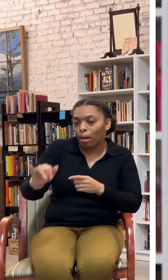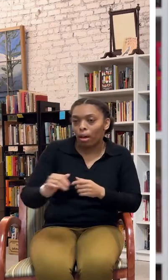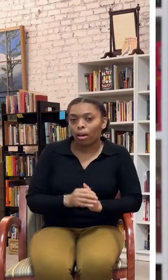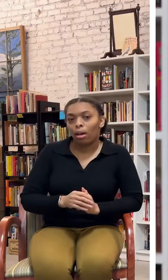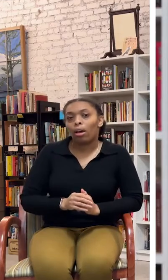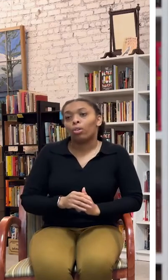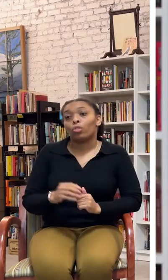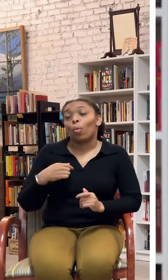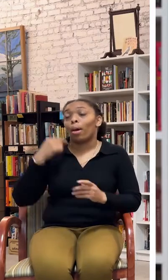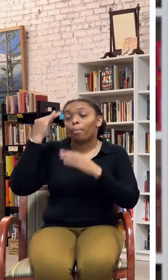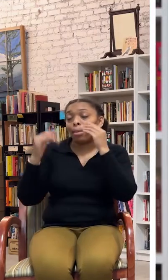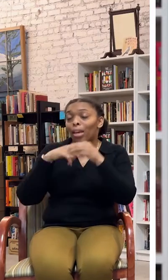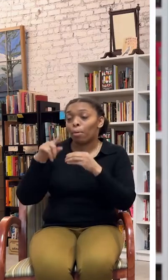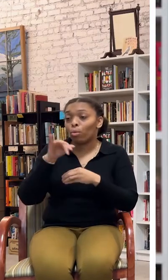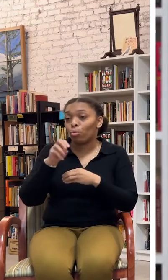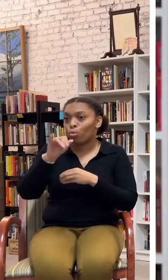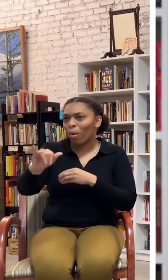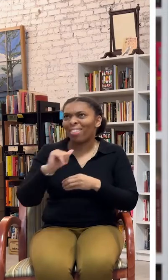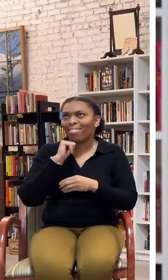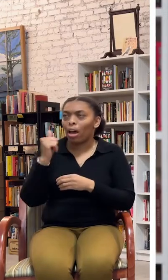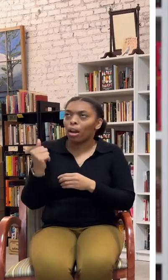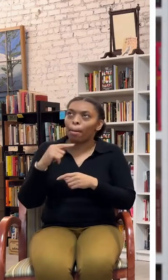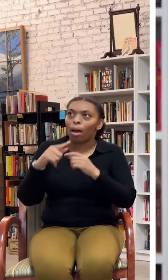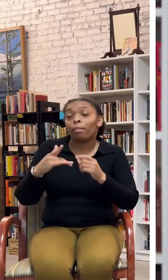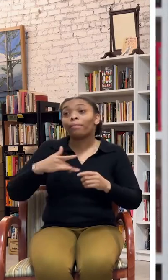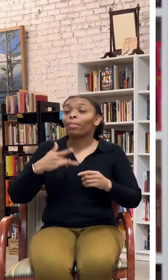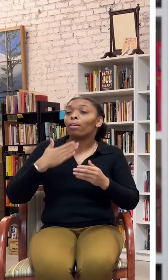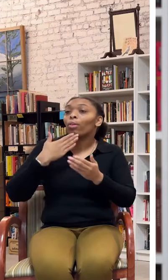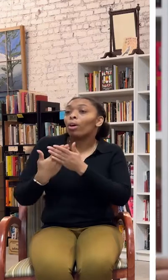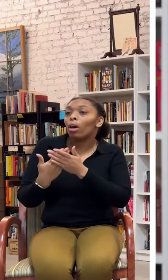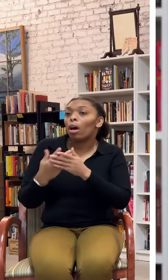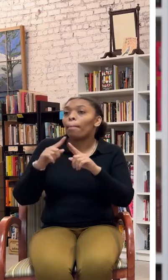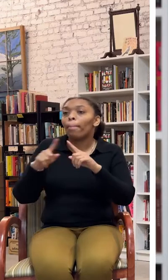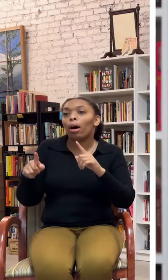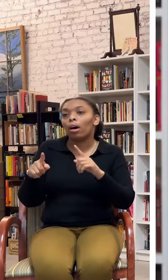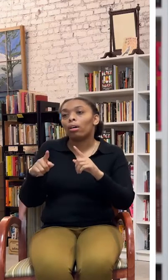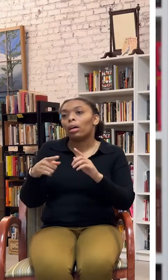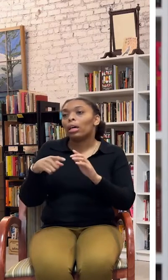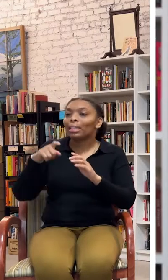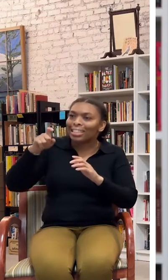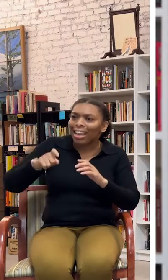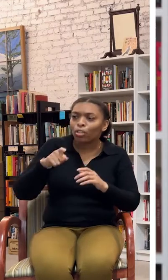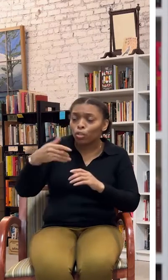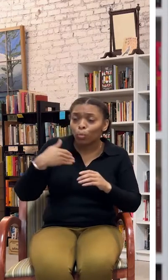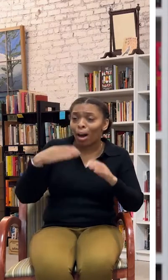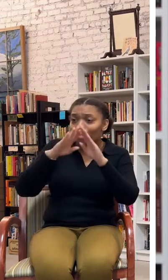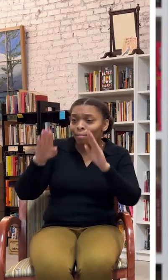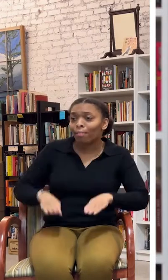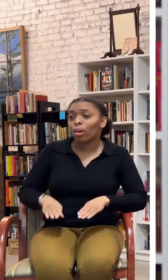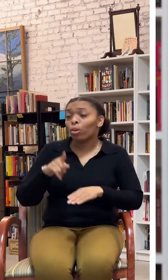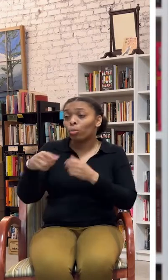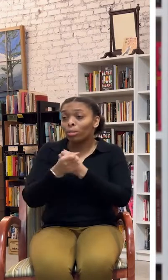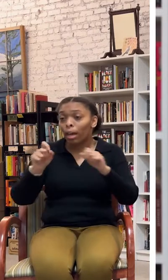That when I'm thinking about joy, it's not just the feel-good thing. It's about the necessities. Do you have shelter? Are you